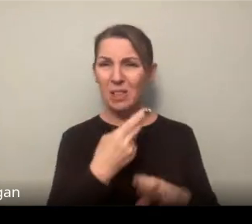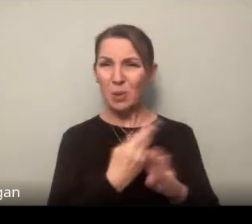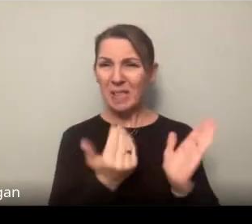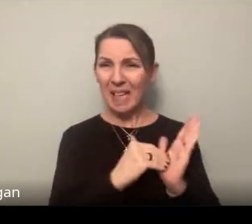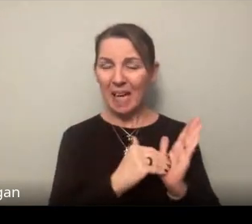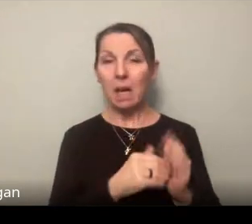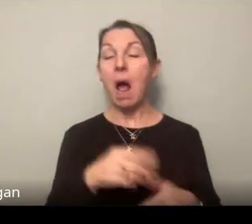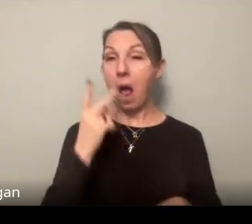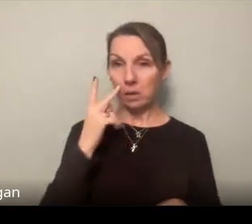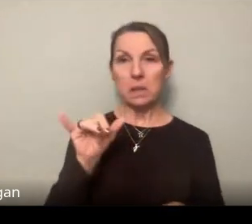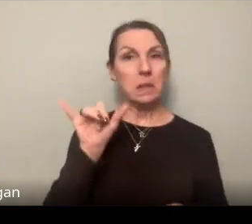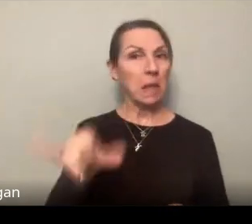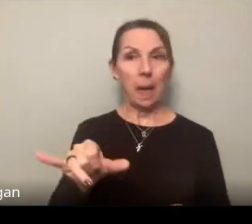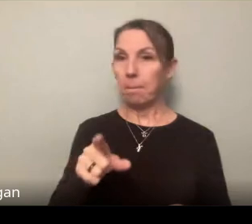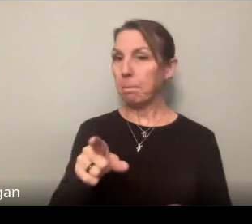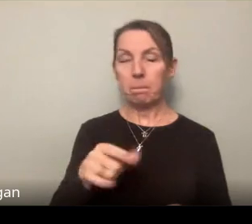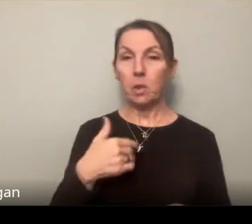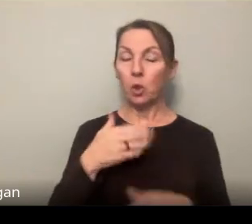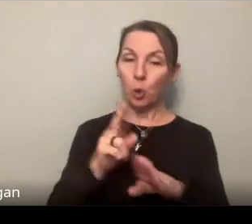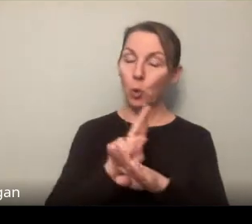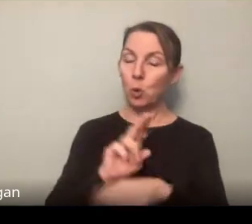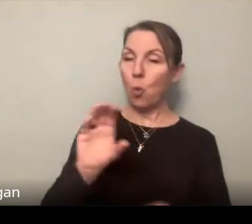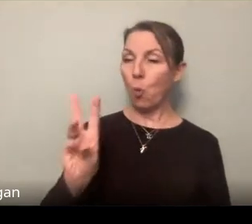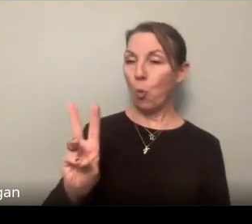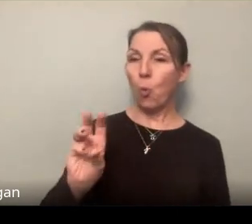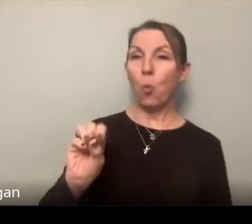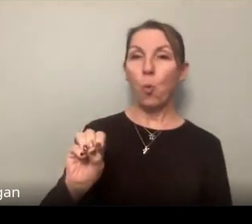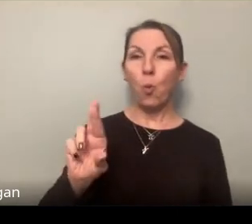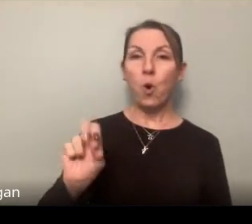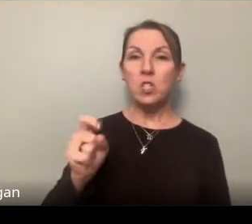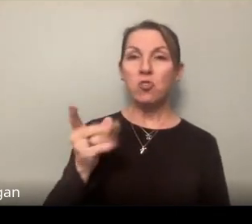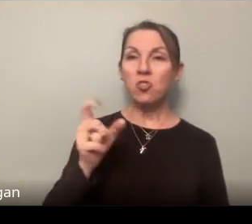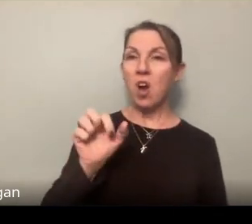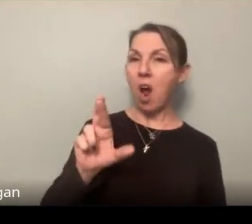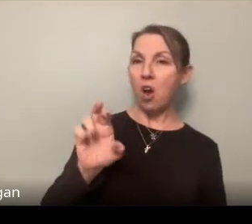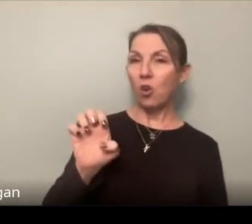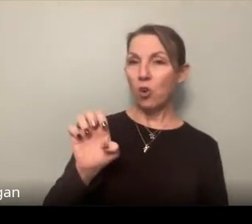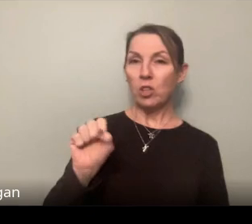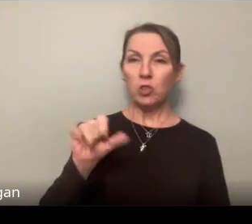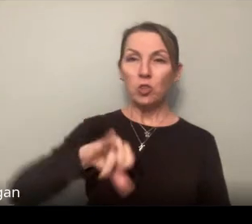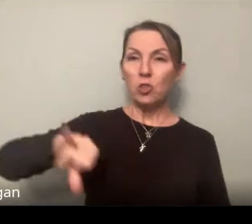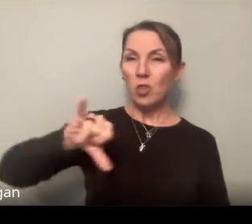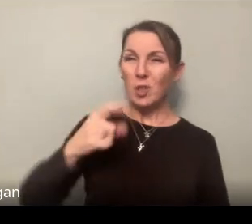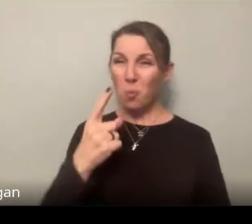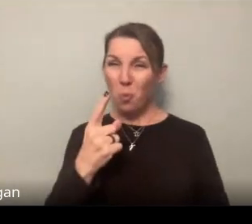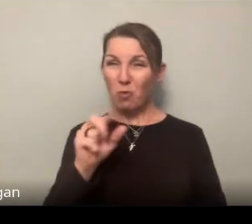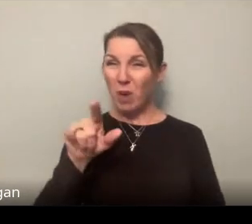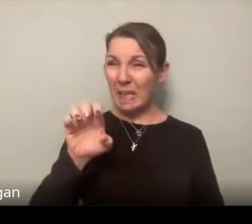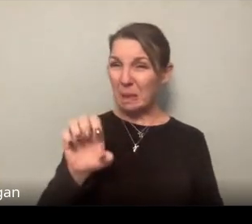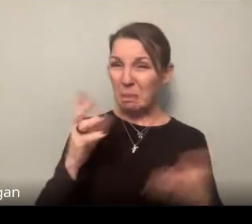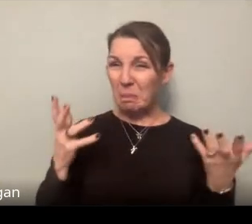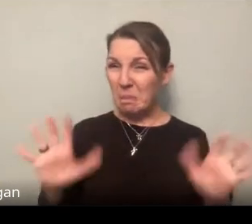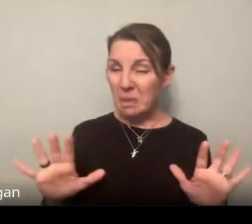seeing recipes that call for like Worcestershire sauce, and I'm like, Yeah. what else do I use it for besides this one recipe? No, I agree. I